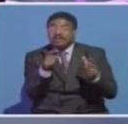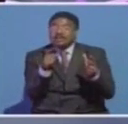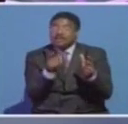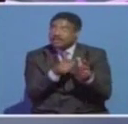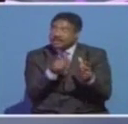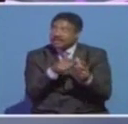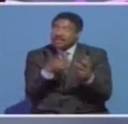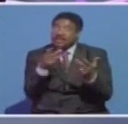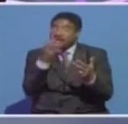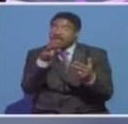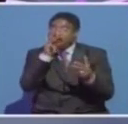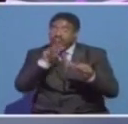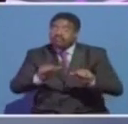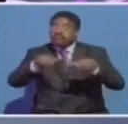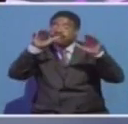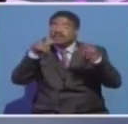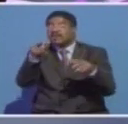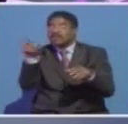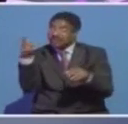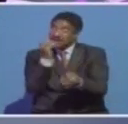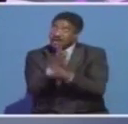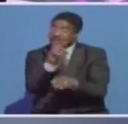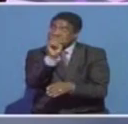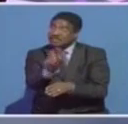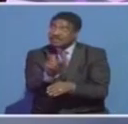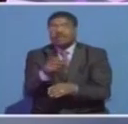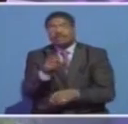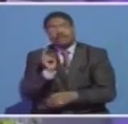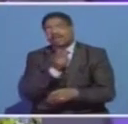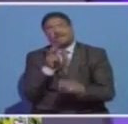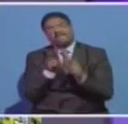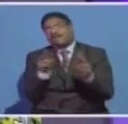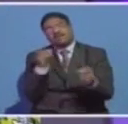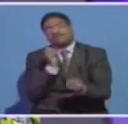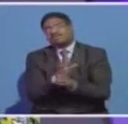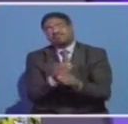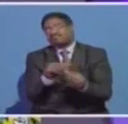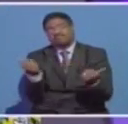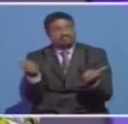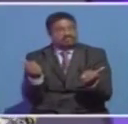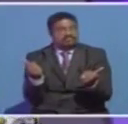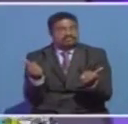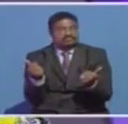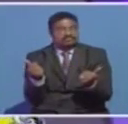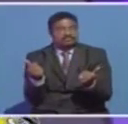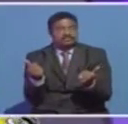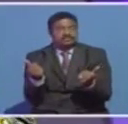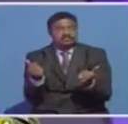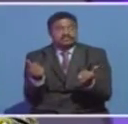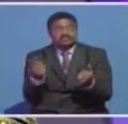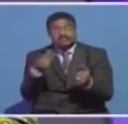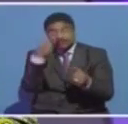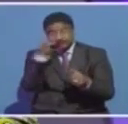These come with the season. Yes. How ready are you? We are very ready. In fact, we've been having preparatory meetings with the Ministry of Health on the cholera